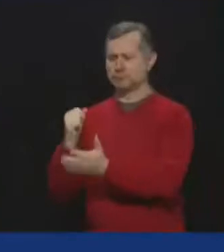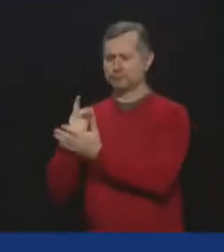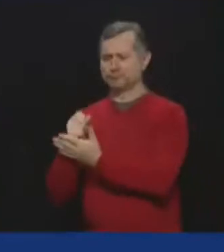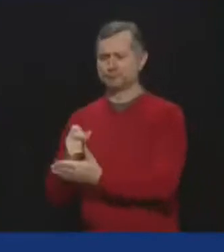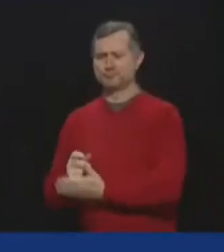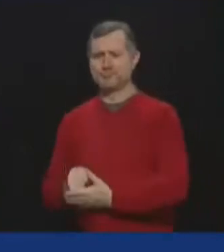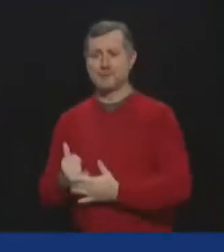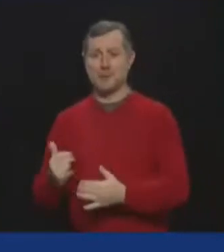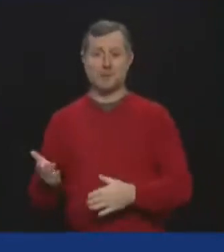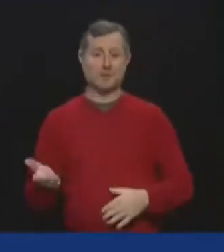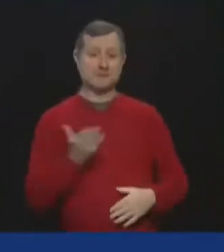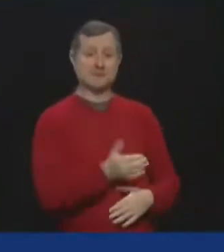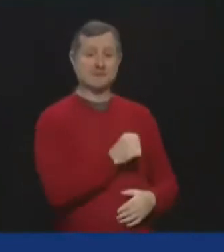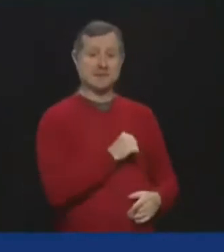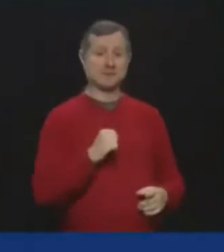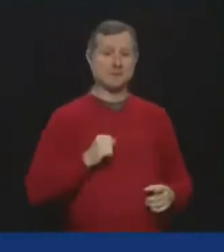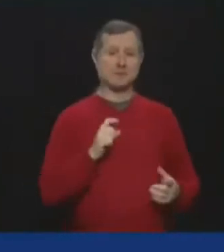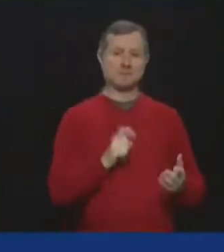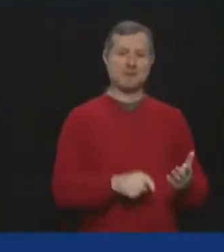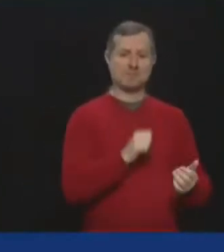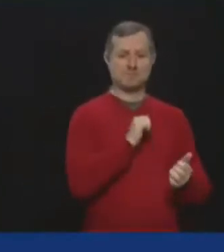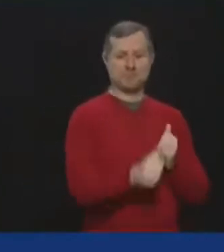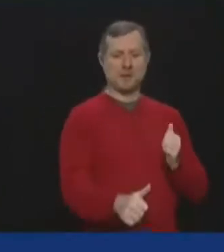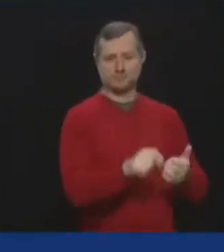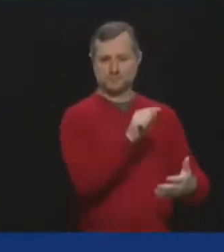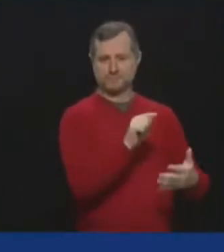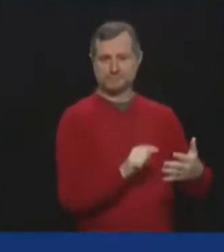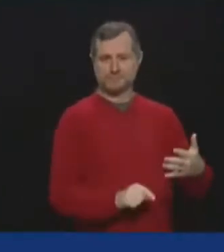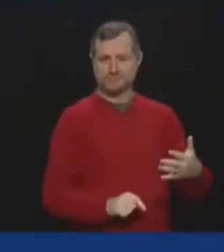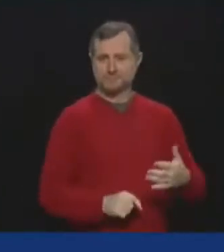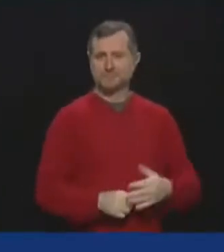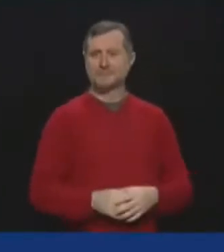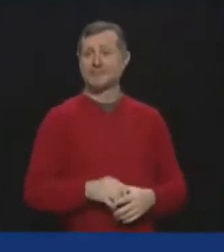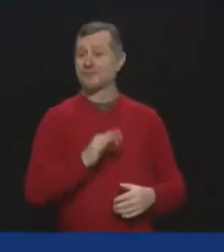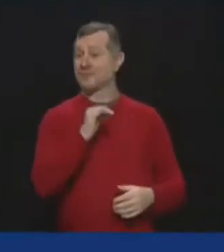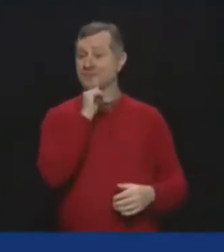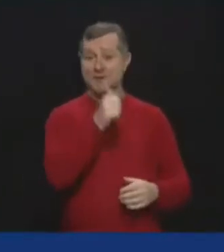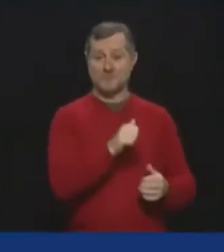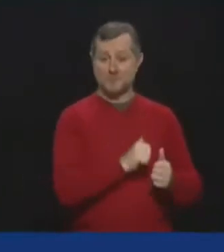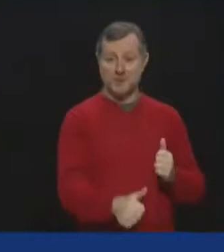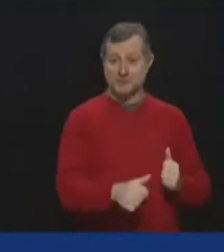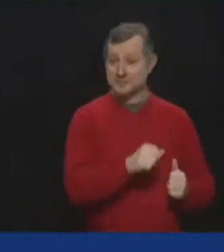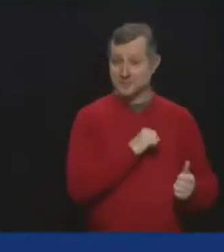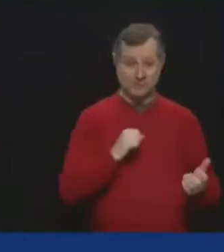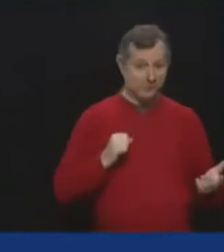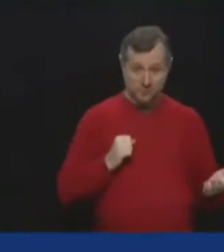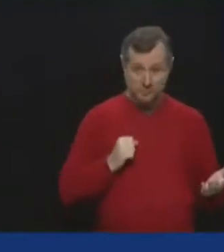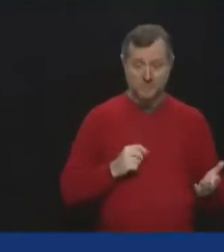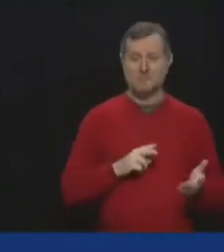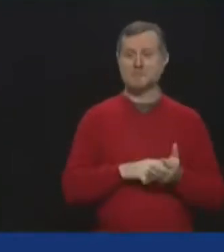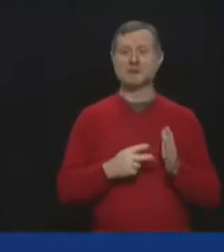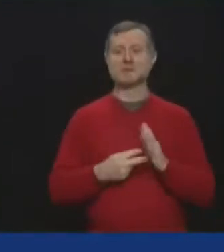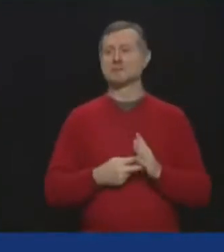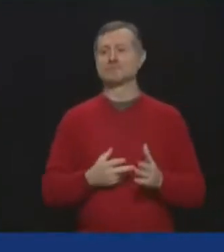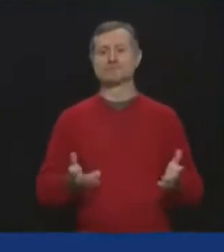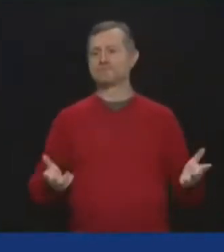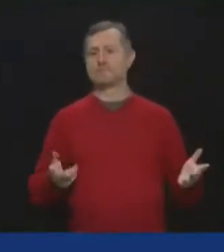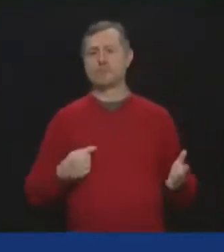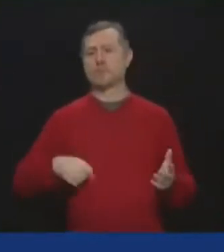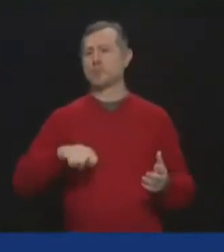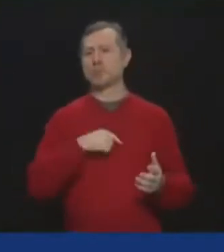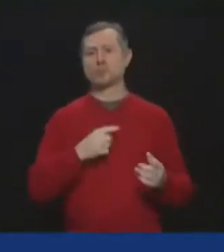Senate needs to pass them. And if they do not pass them, then we need to carve